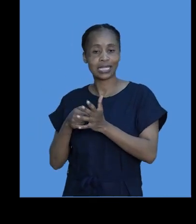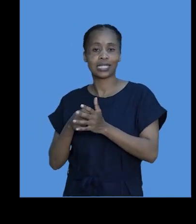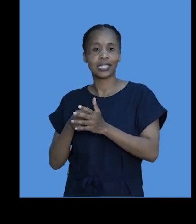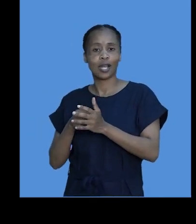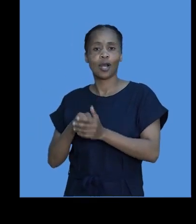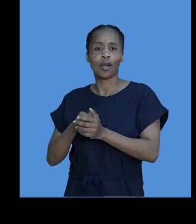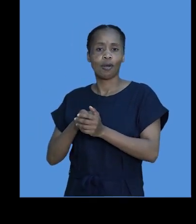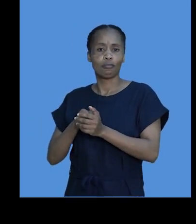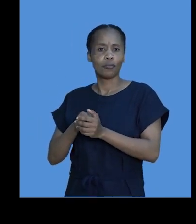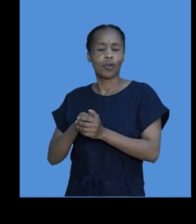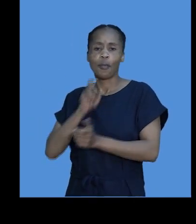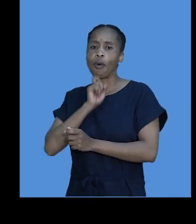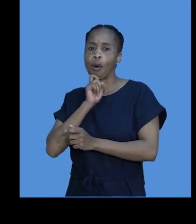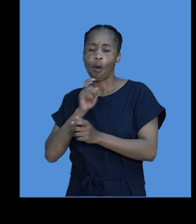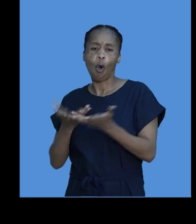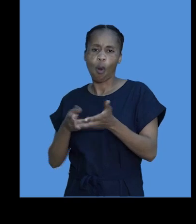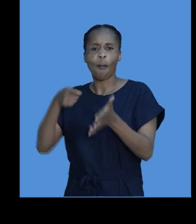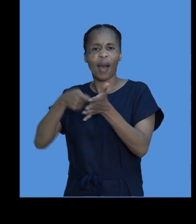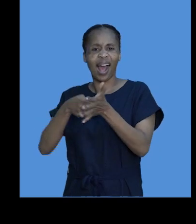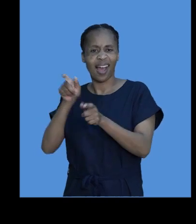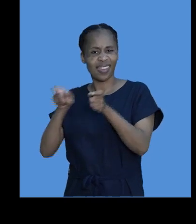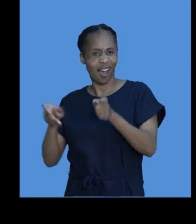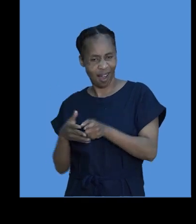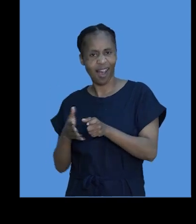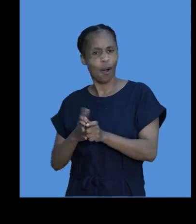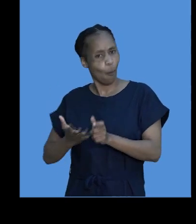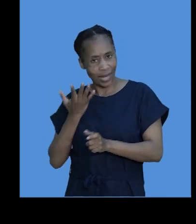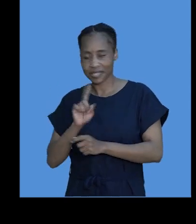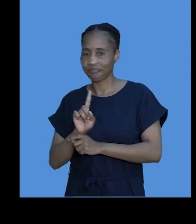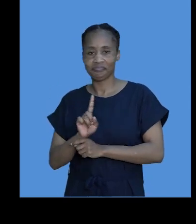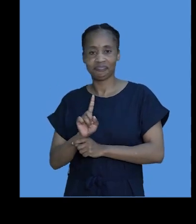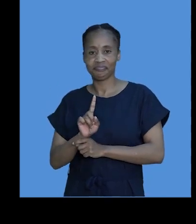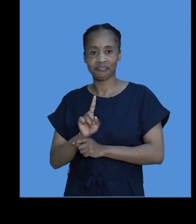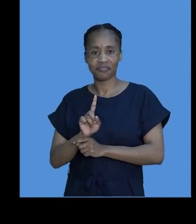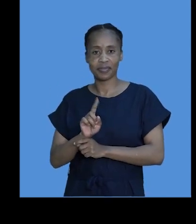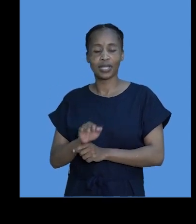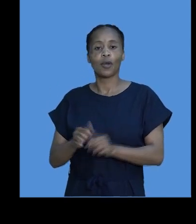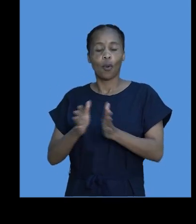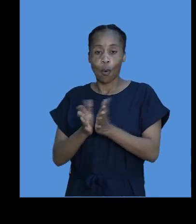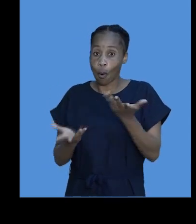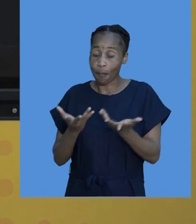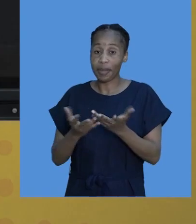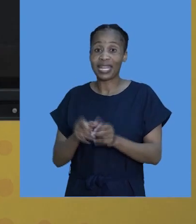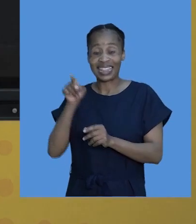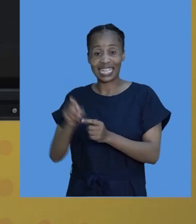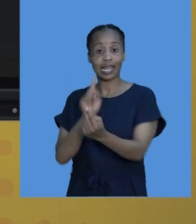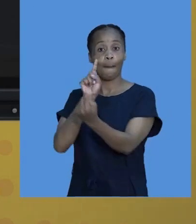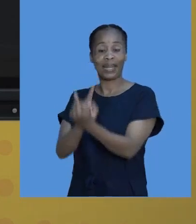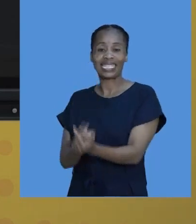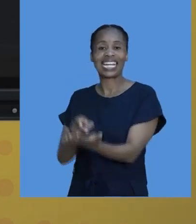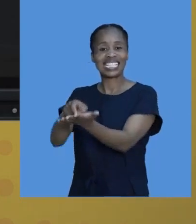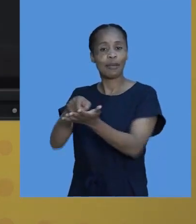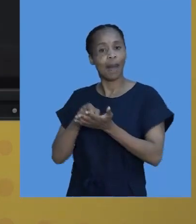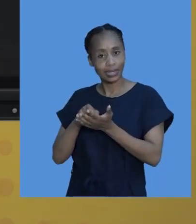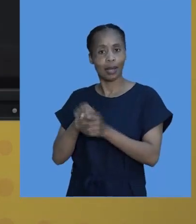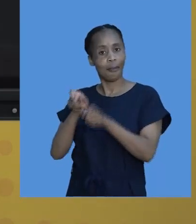reflect consumers' tastes or what consumers are desiring, or the product mix does not meet the